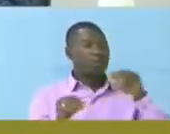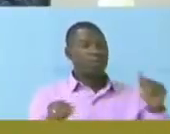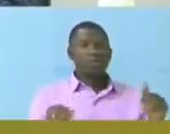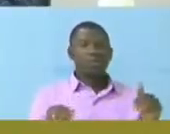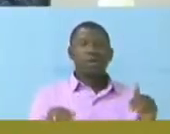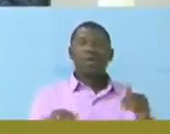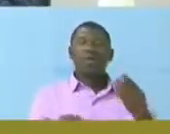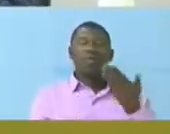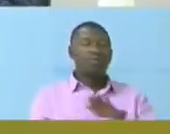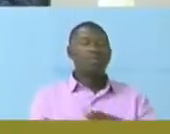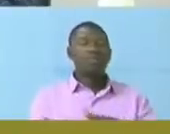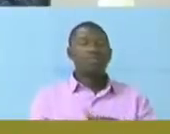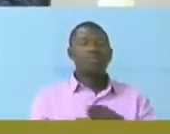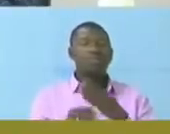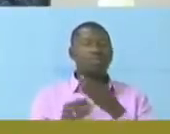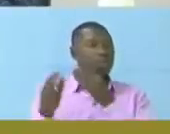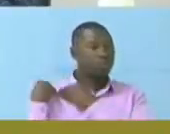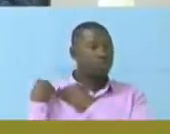of